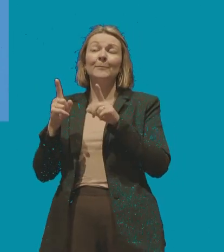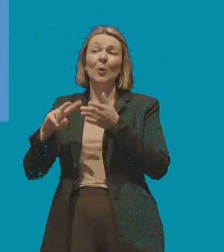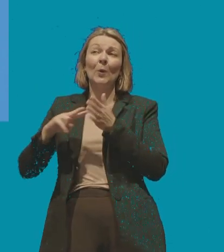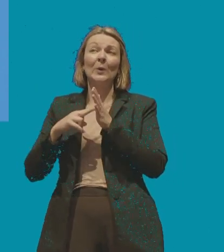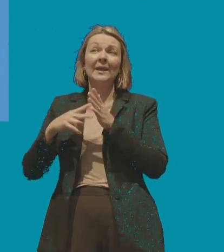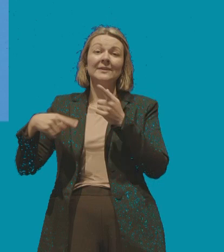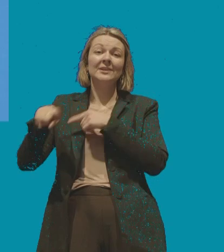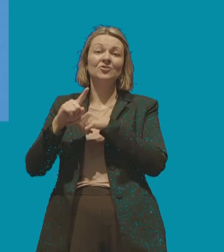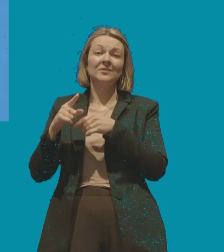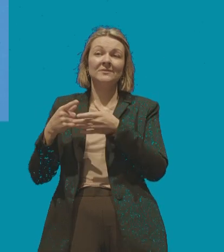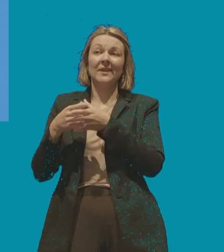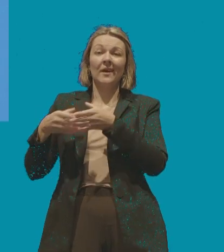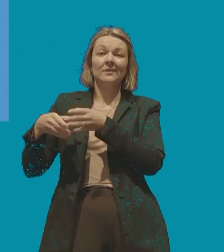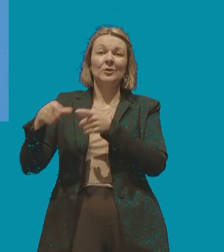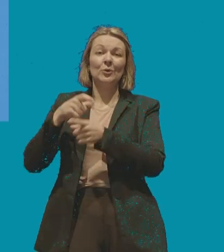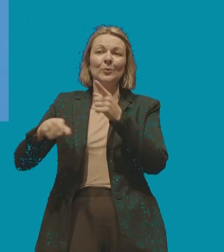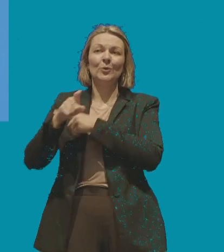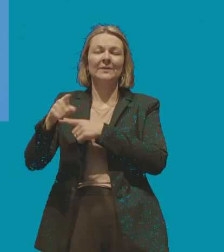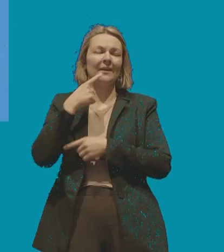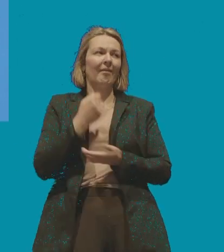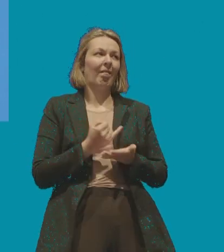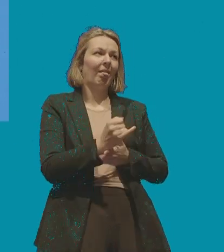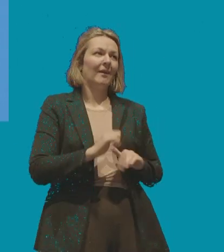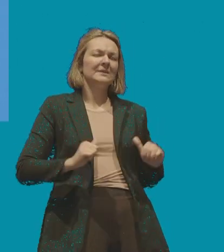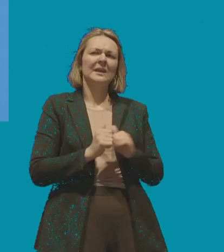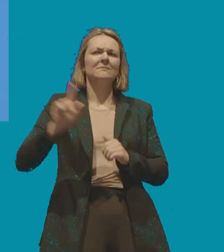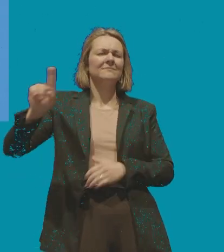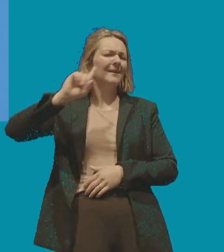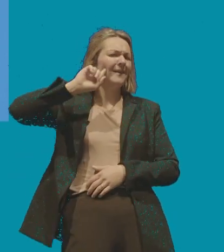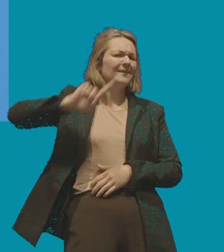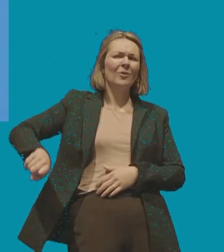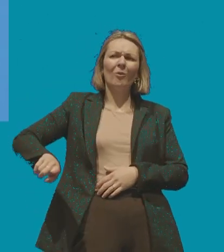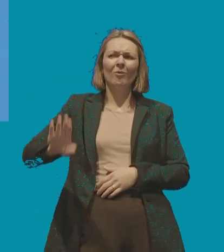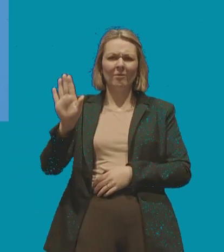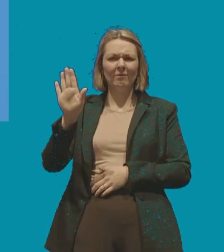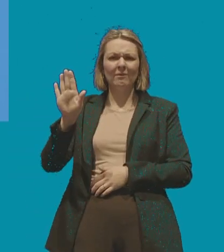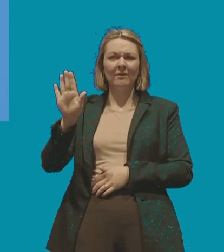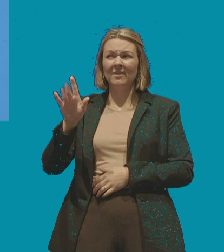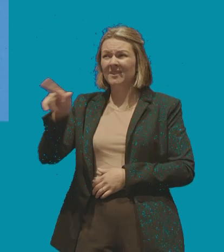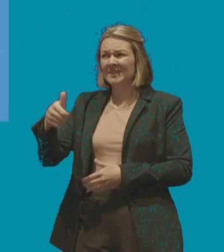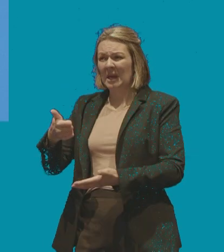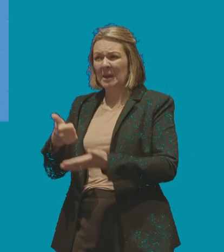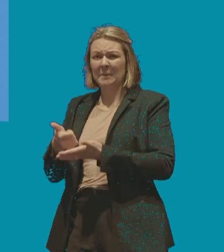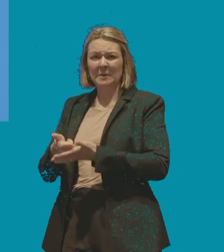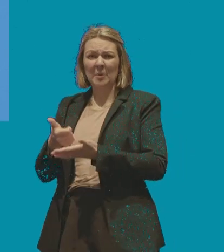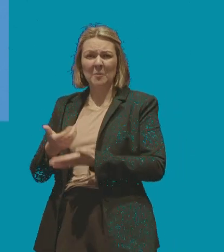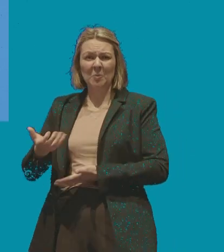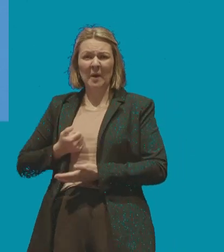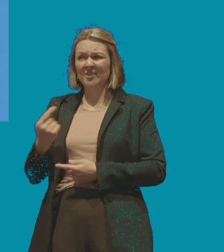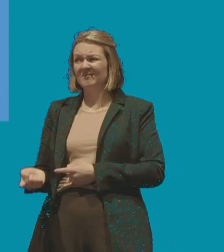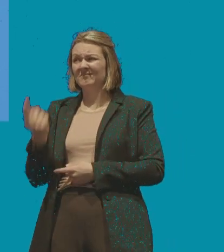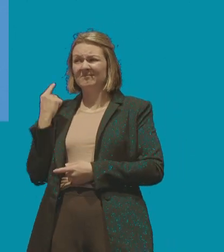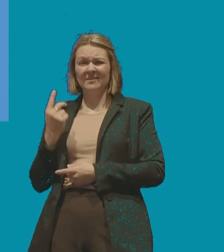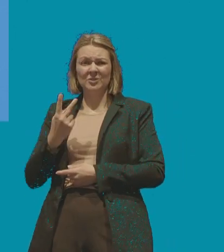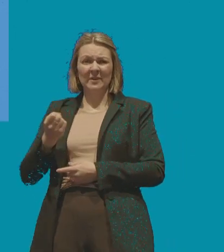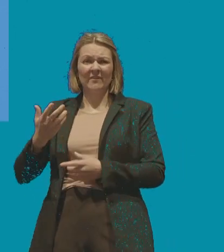employer community who oppose the New Deal. These are the people who opposed the national minimum wage 25 years ago. They said it